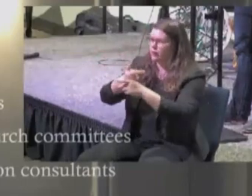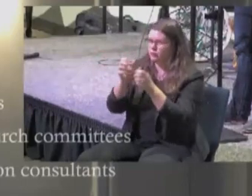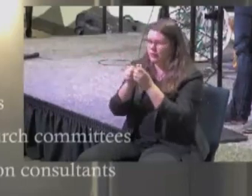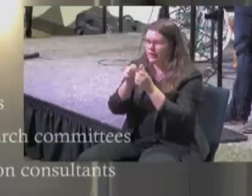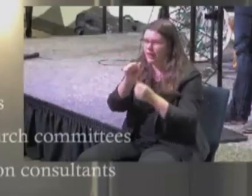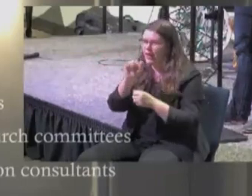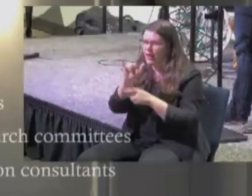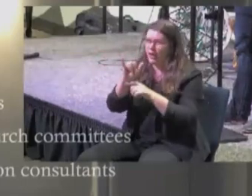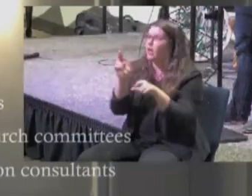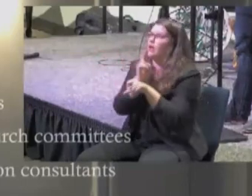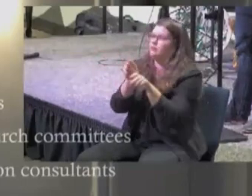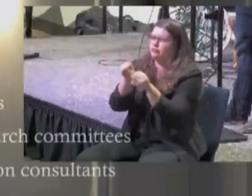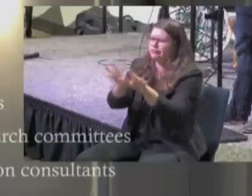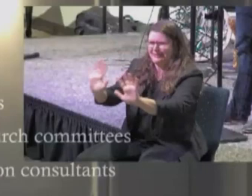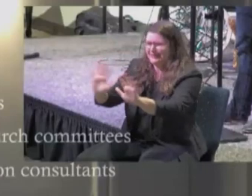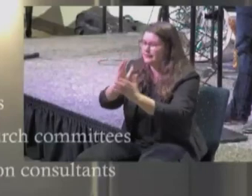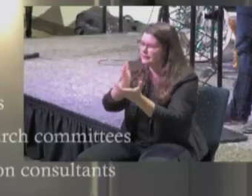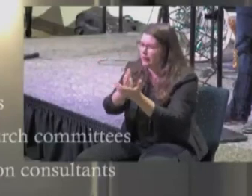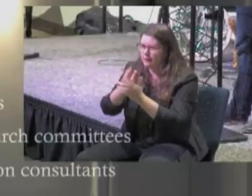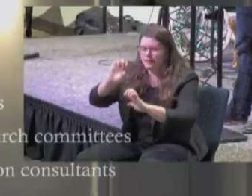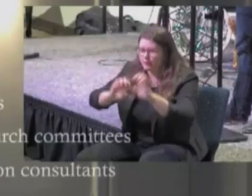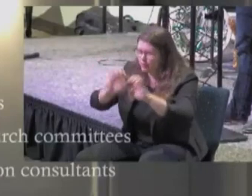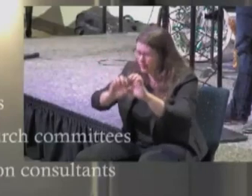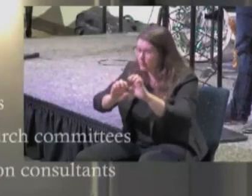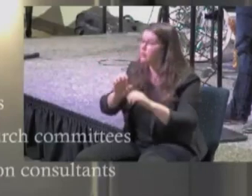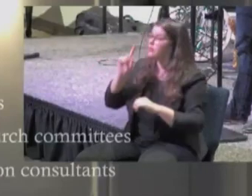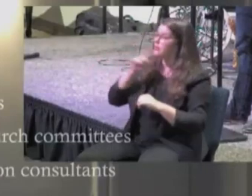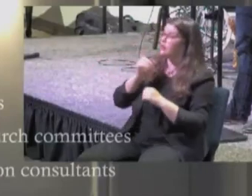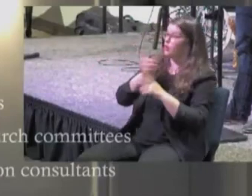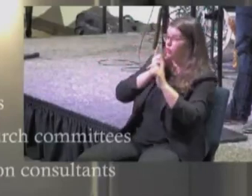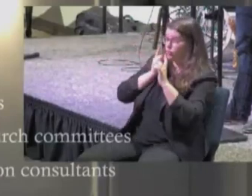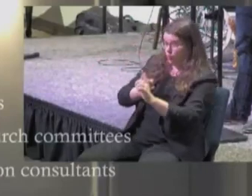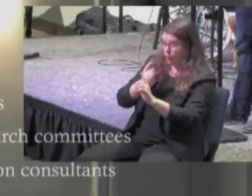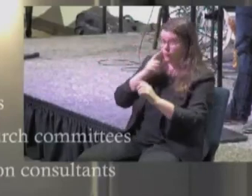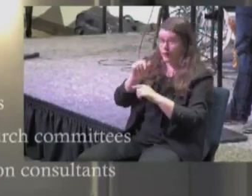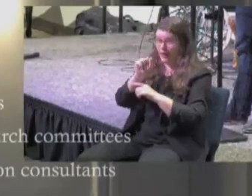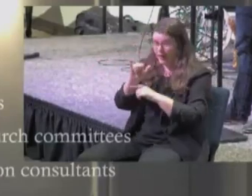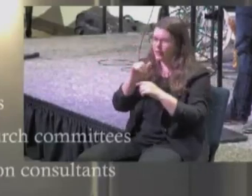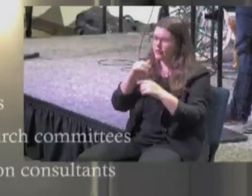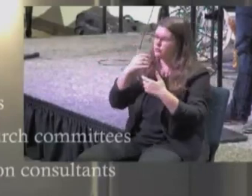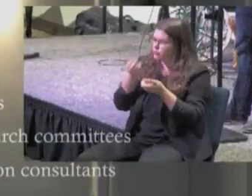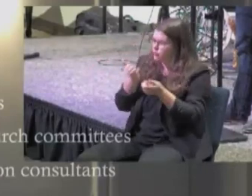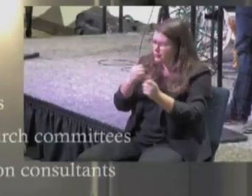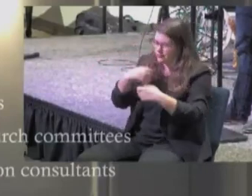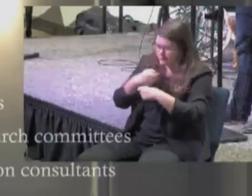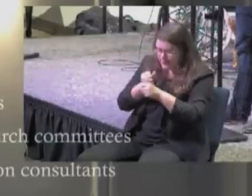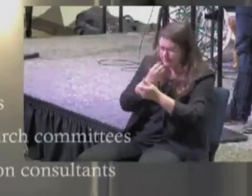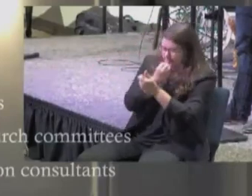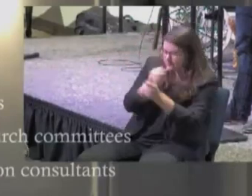safe, interpretable, transparent, robust, aligned, trustworthy, and loyal.